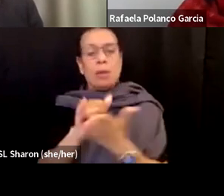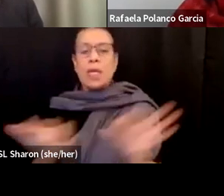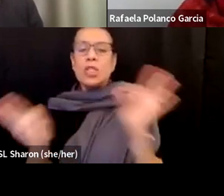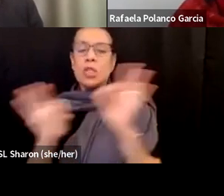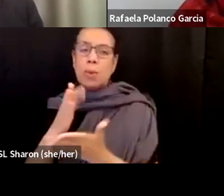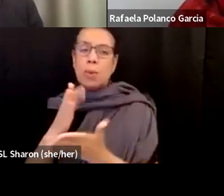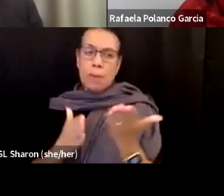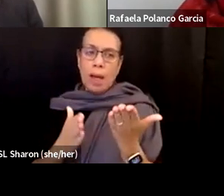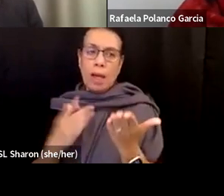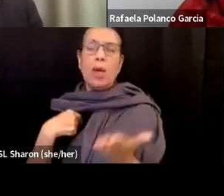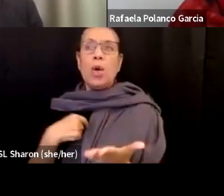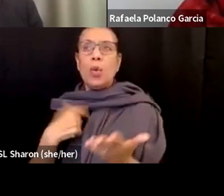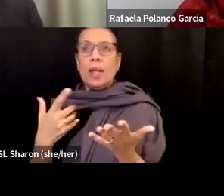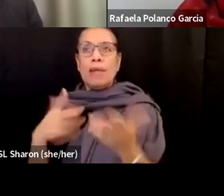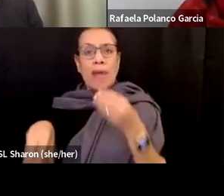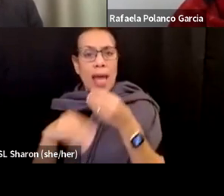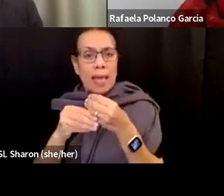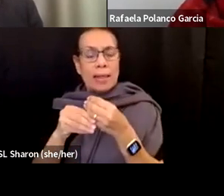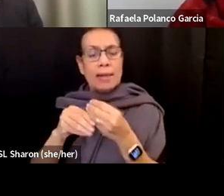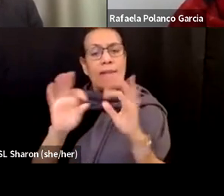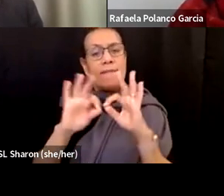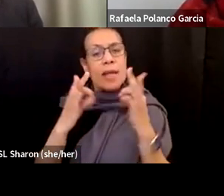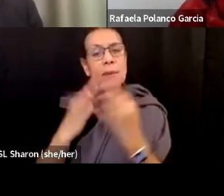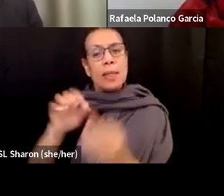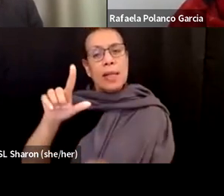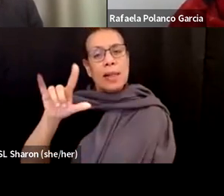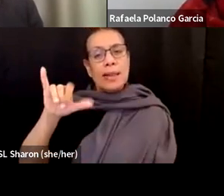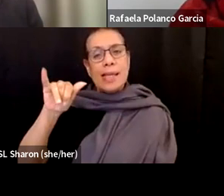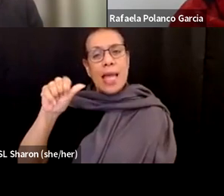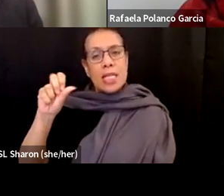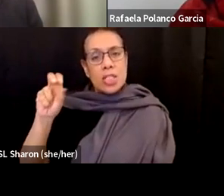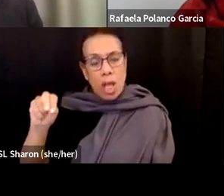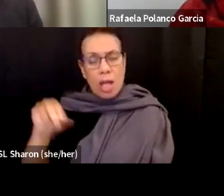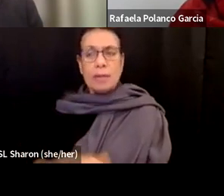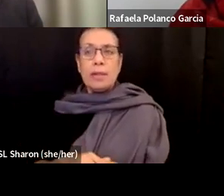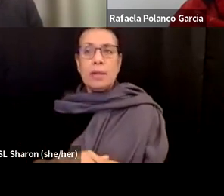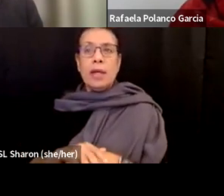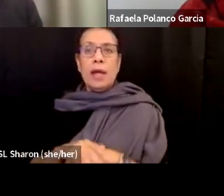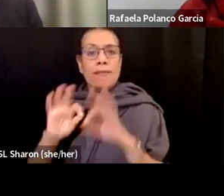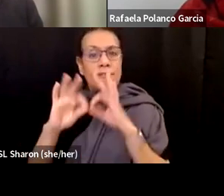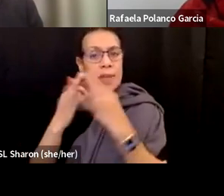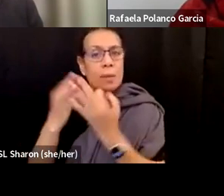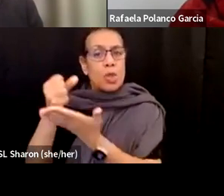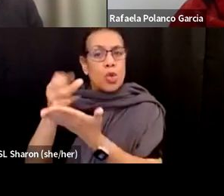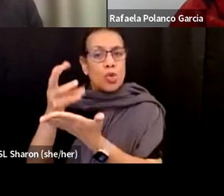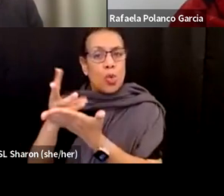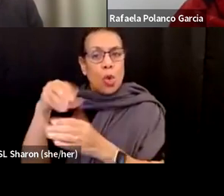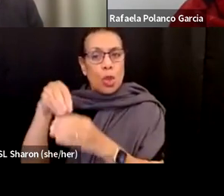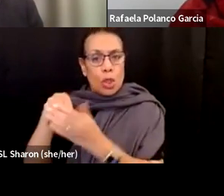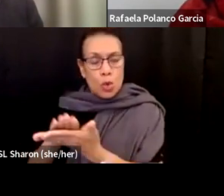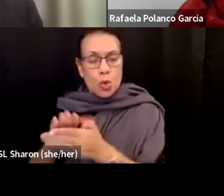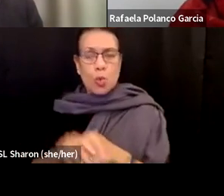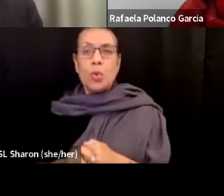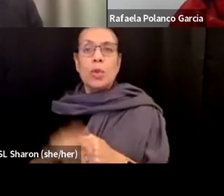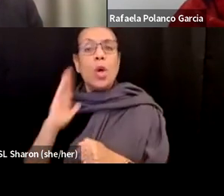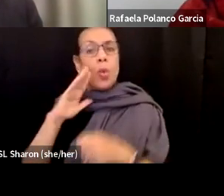been able to add family liaisons and social workers in our schools and we'll going to be proposing adding more counseling to